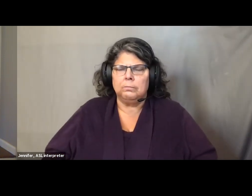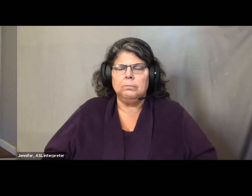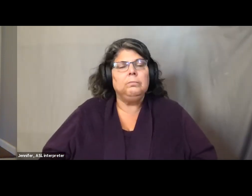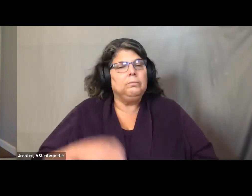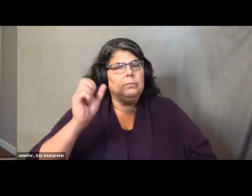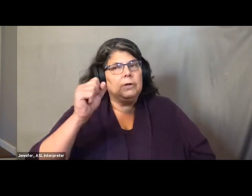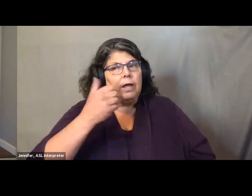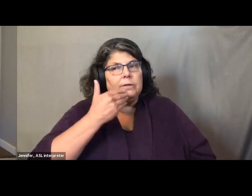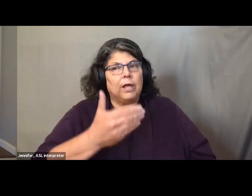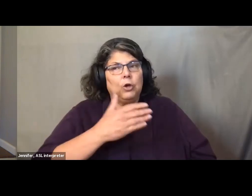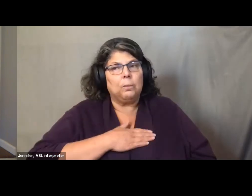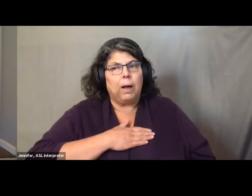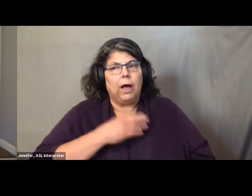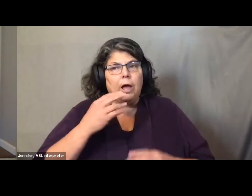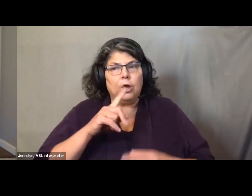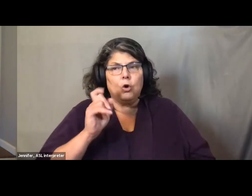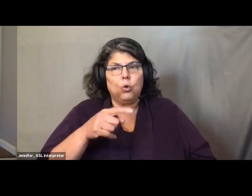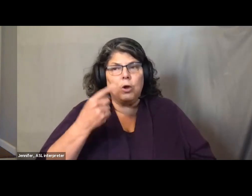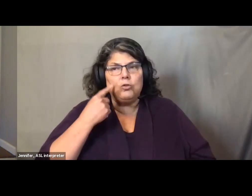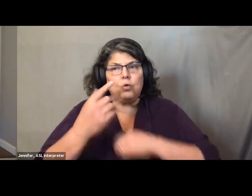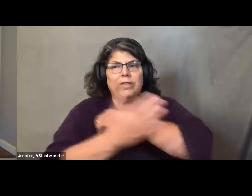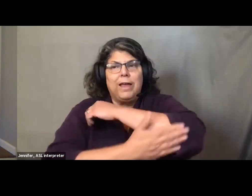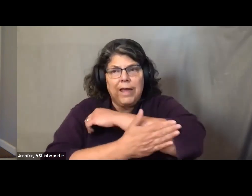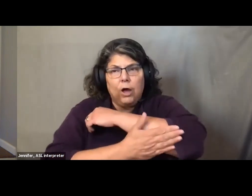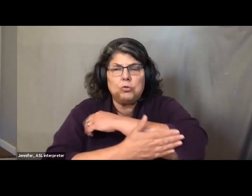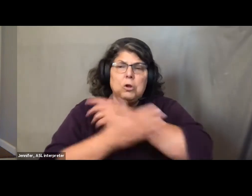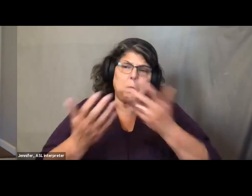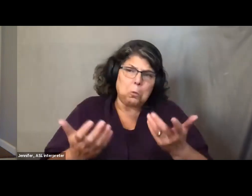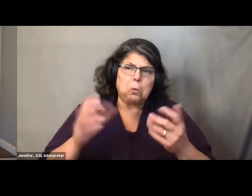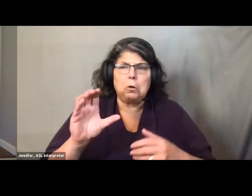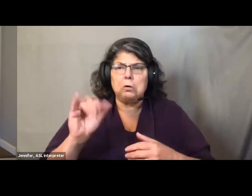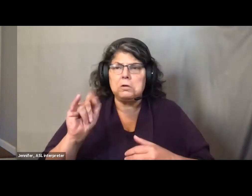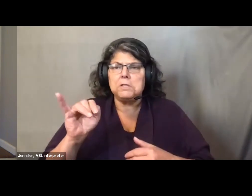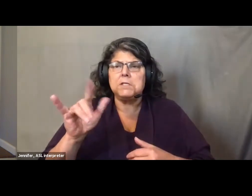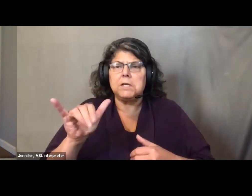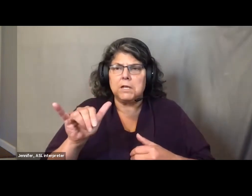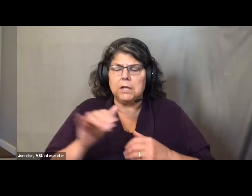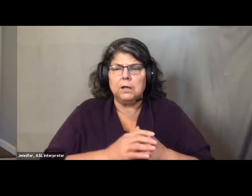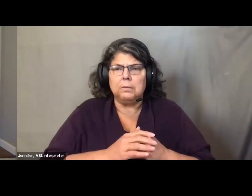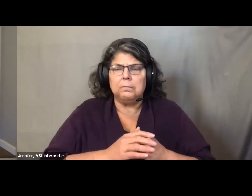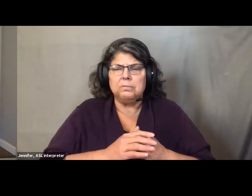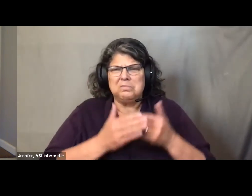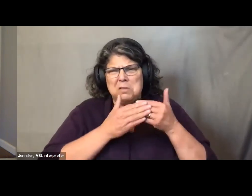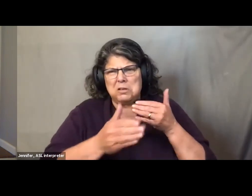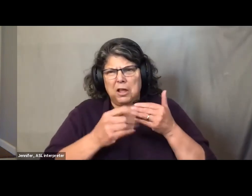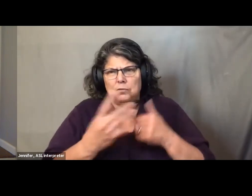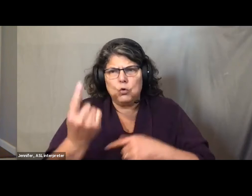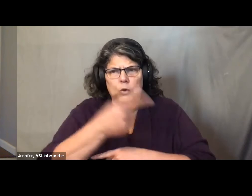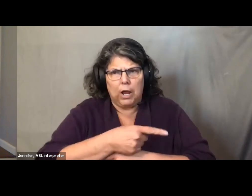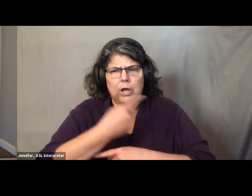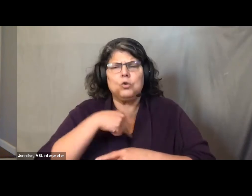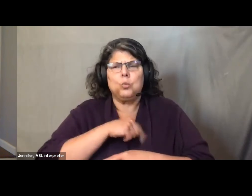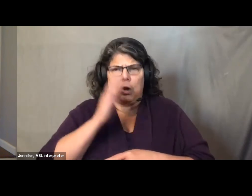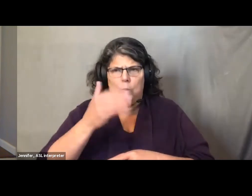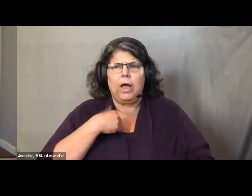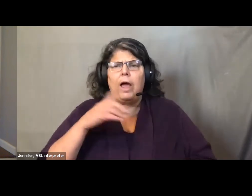Yes, thank you. My question is for the county and or the city. We're gonna, within the next few days, have debris